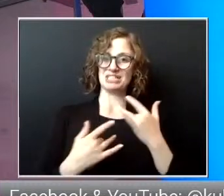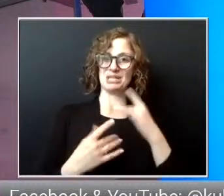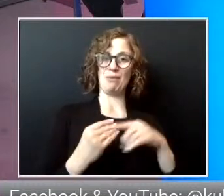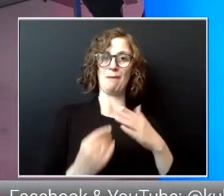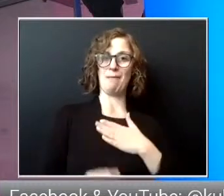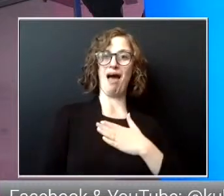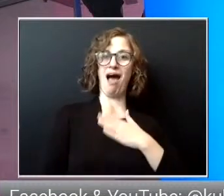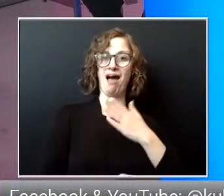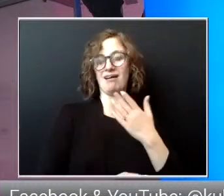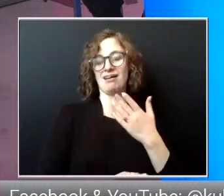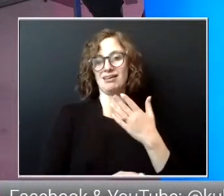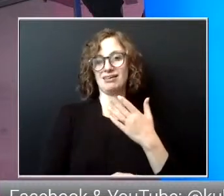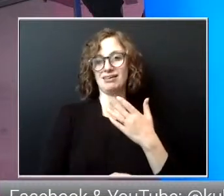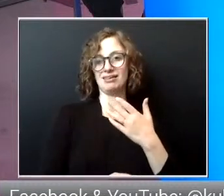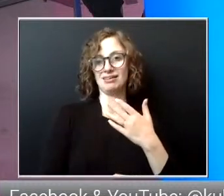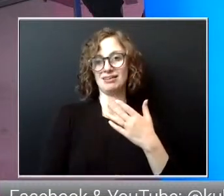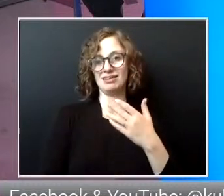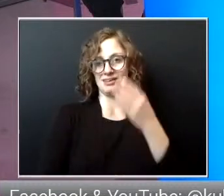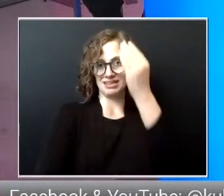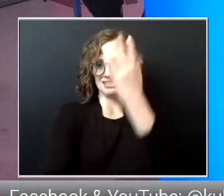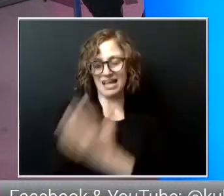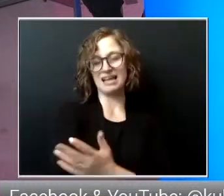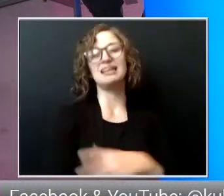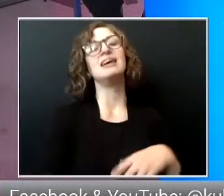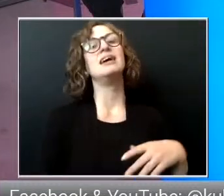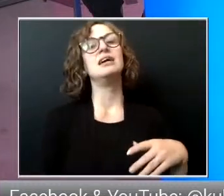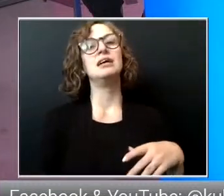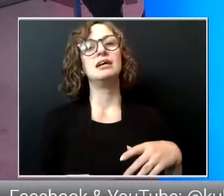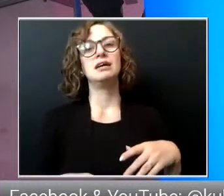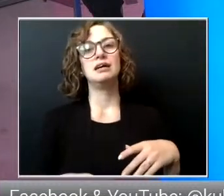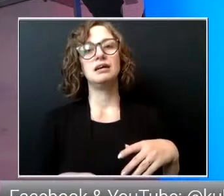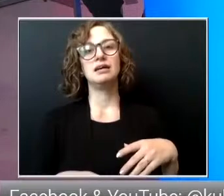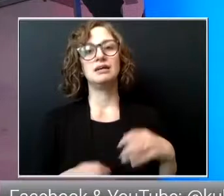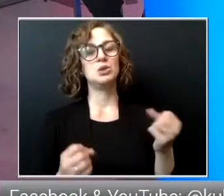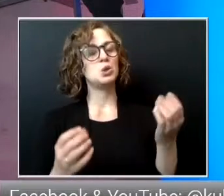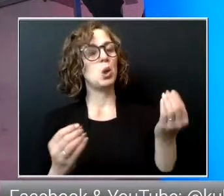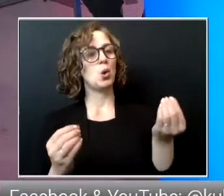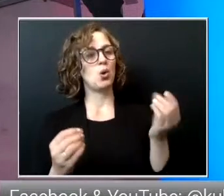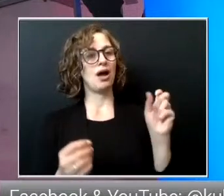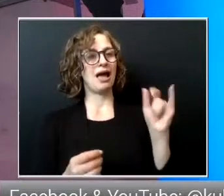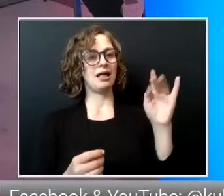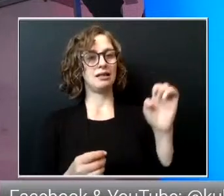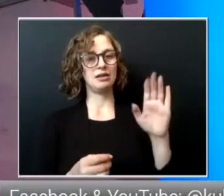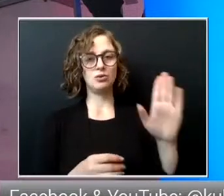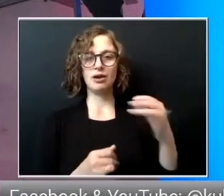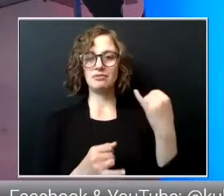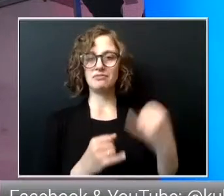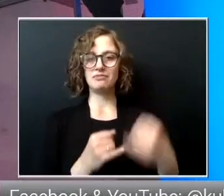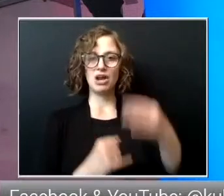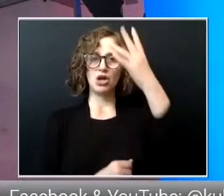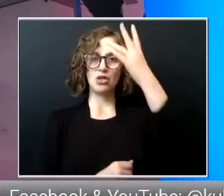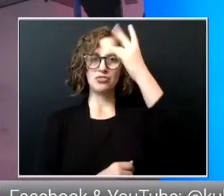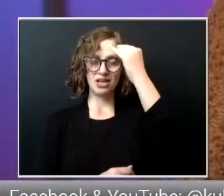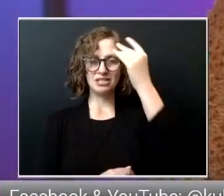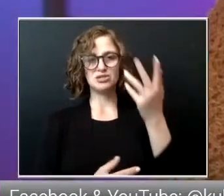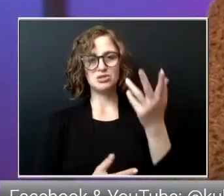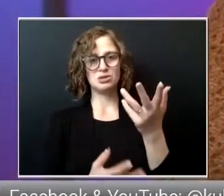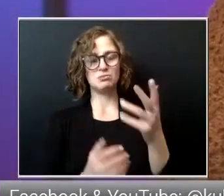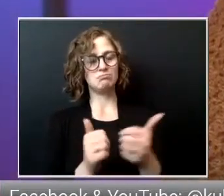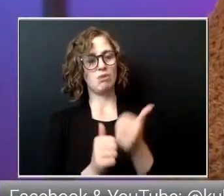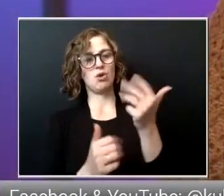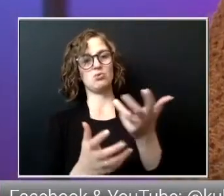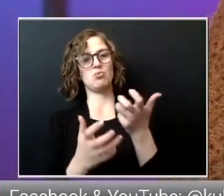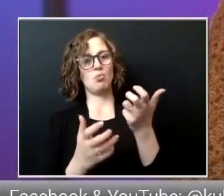school. It's time for some final thoughts from our guests. So Allie, I want to start with you. What do you most want our audience to know? Oh